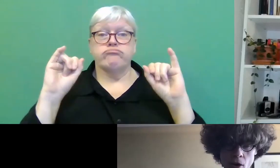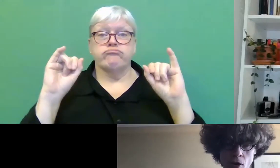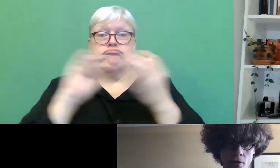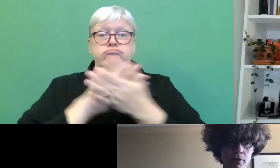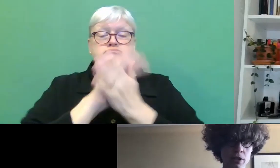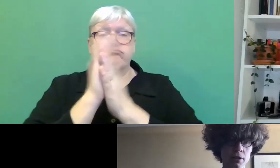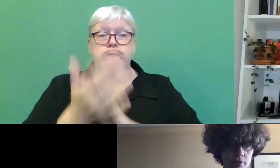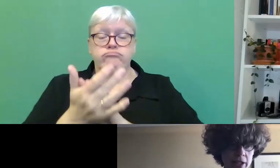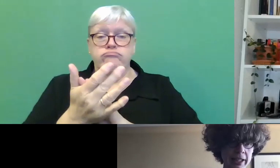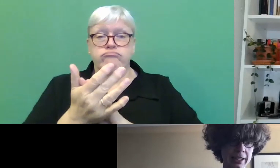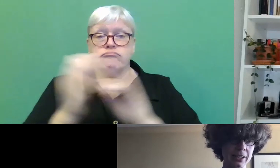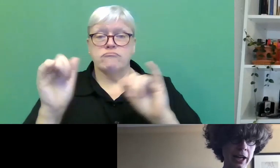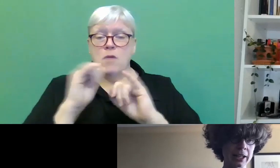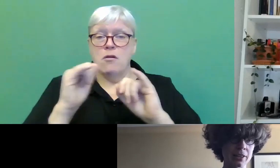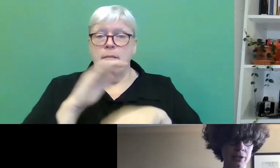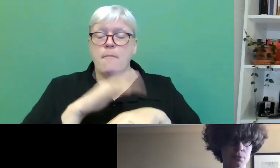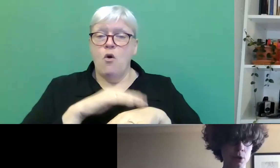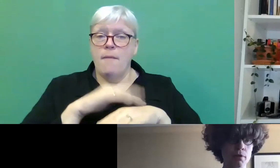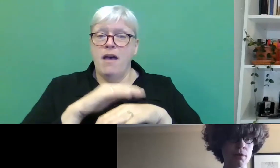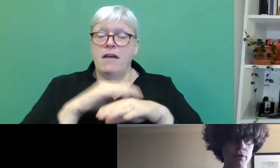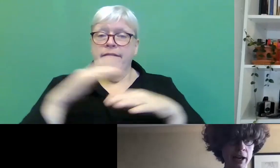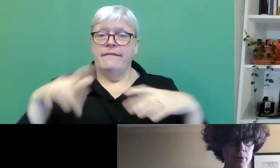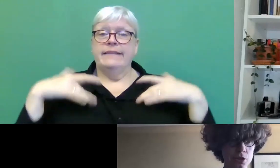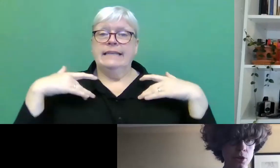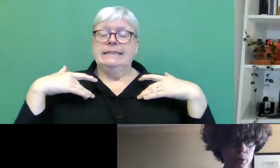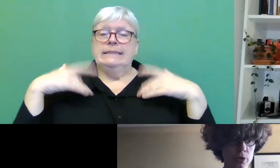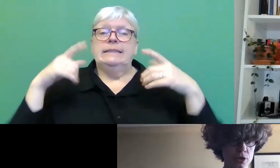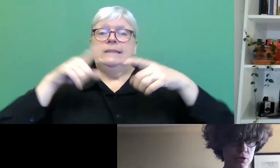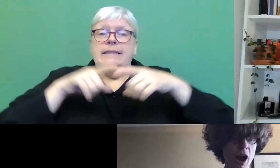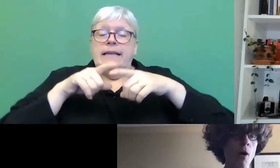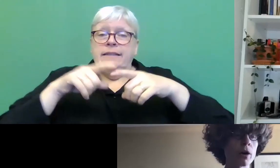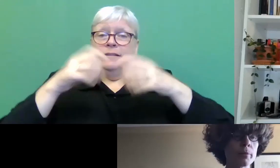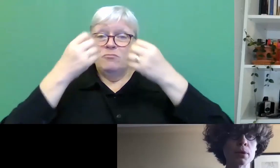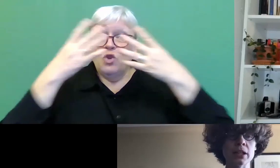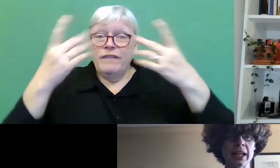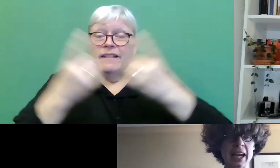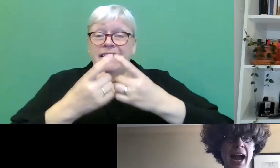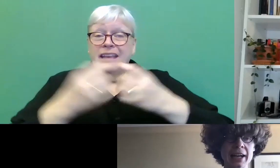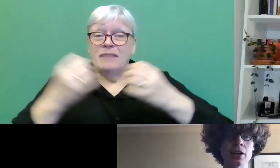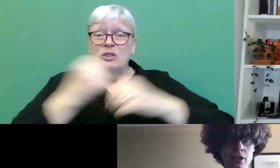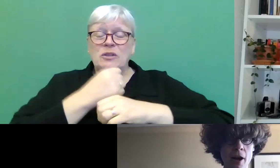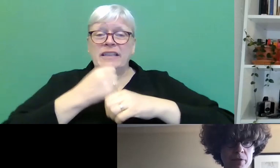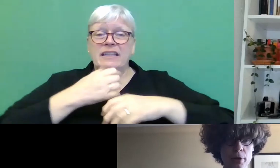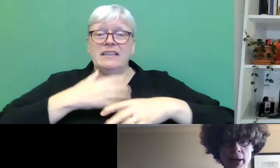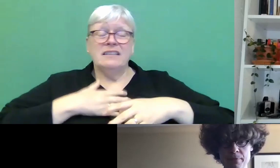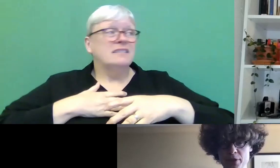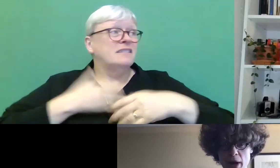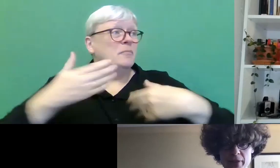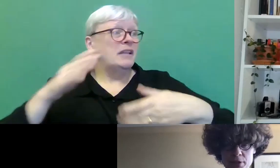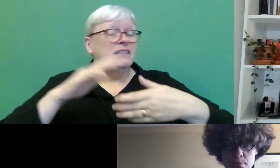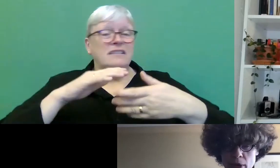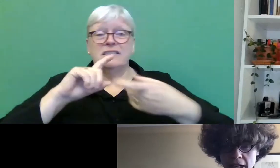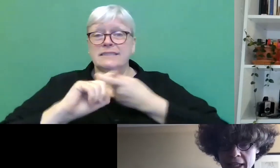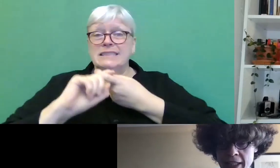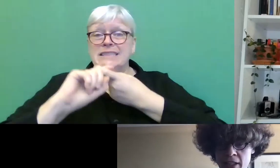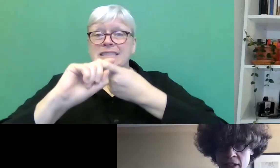moment of feeling like that this beautiful thing I was doing was completely anchored or underpinned by